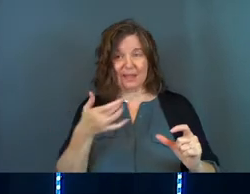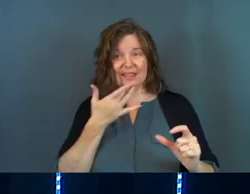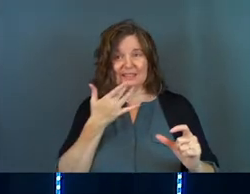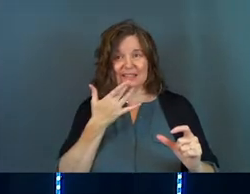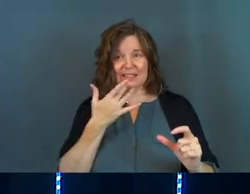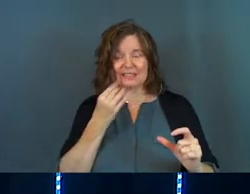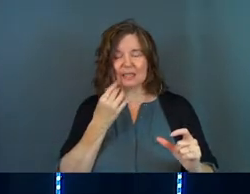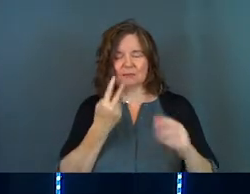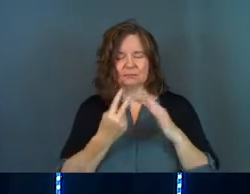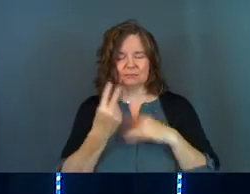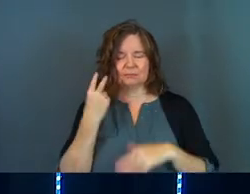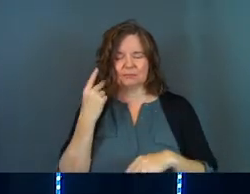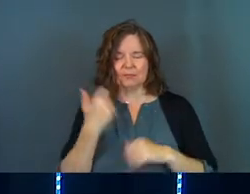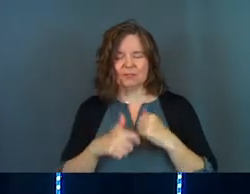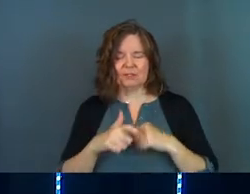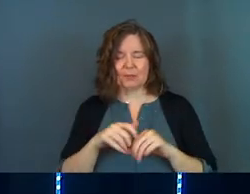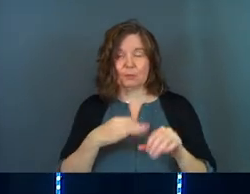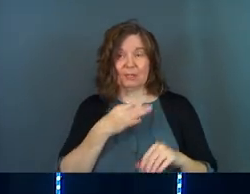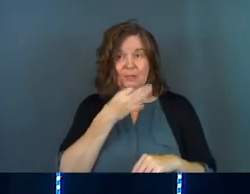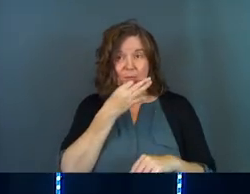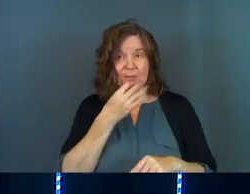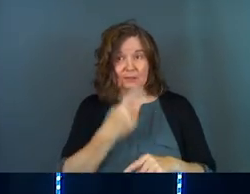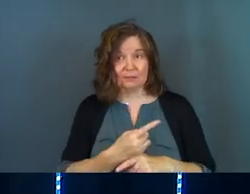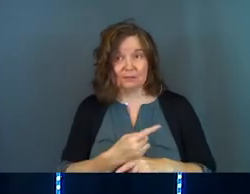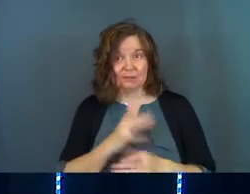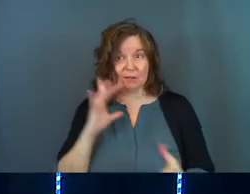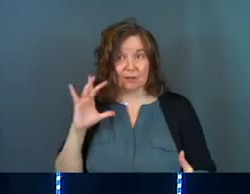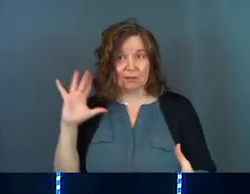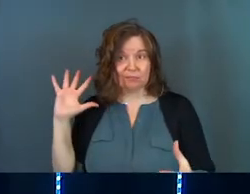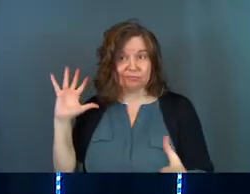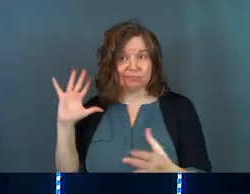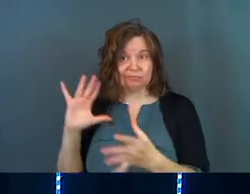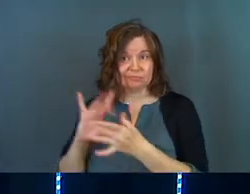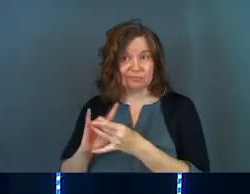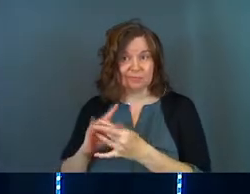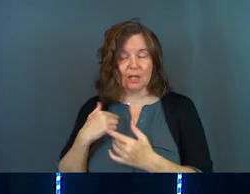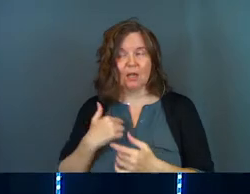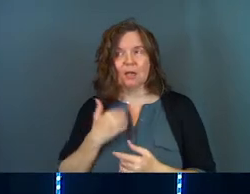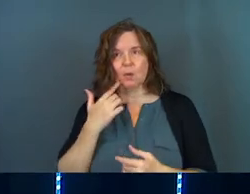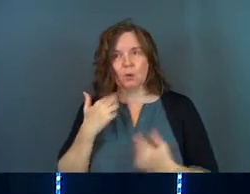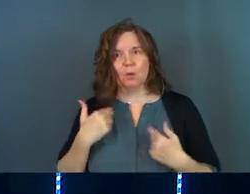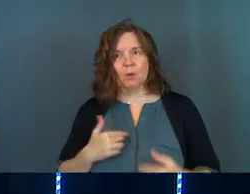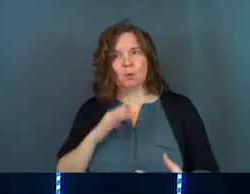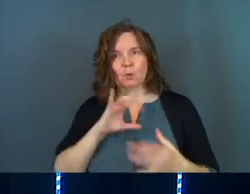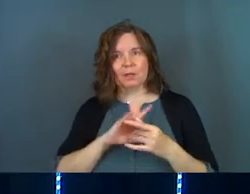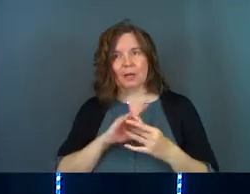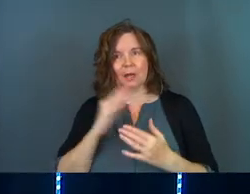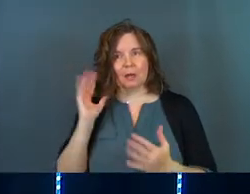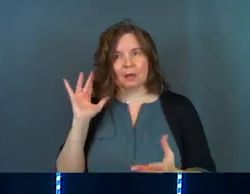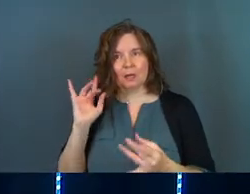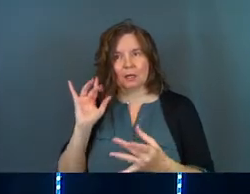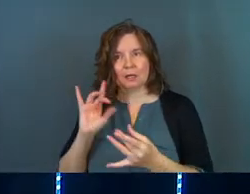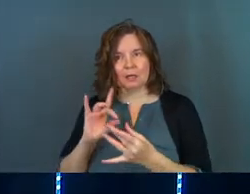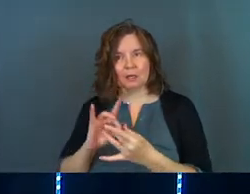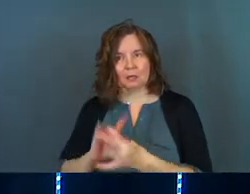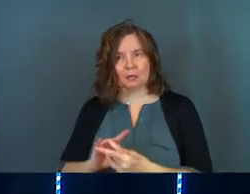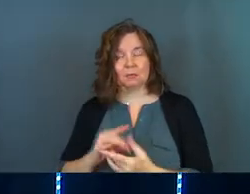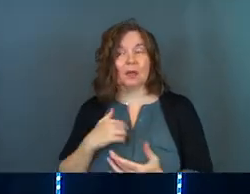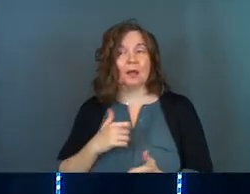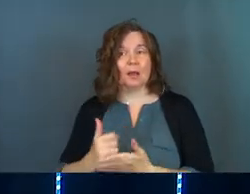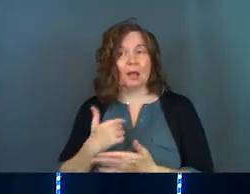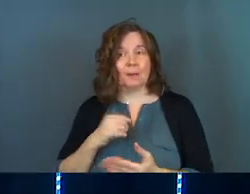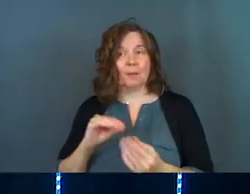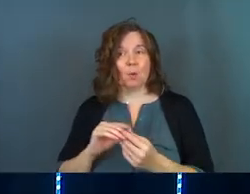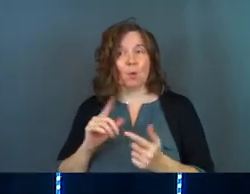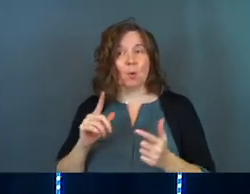taste of it, and it takes us back to every other time we've done communion. Because we're humans, and we connect all these dots together. And it helps